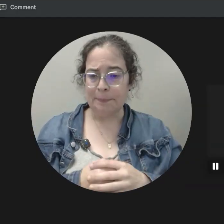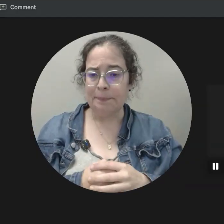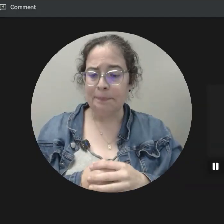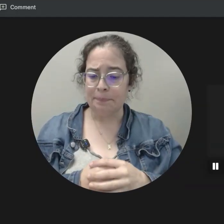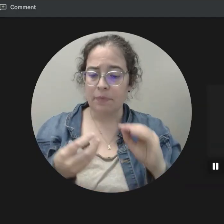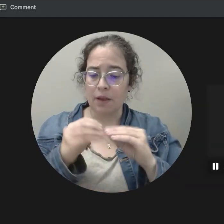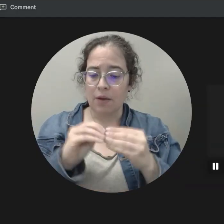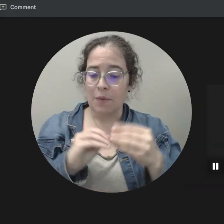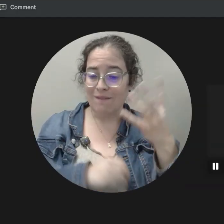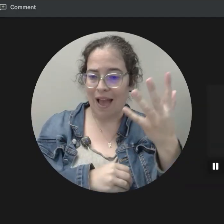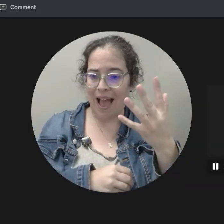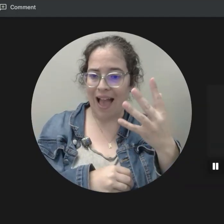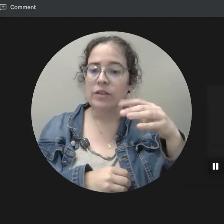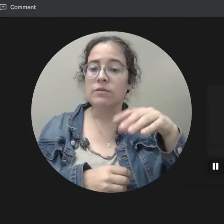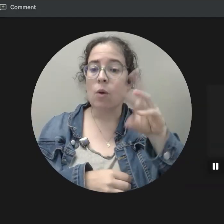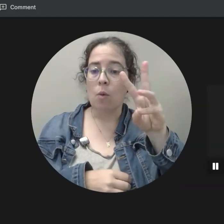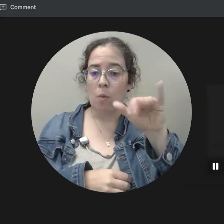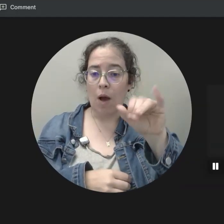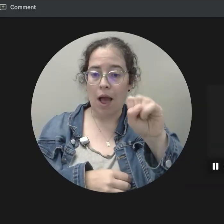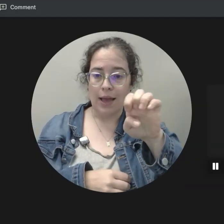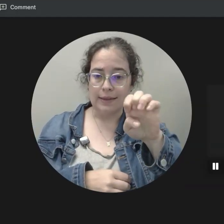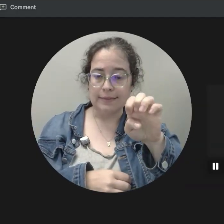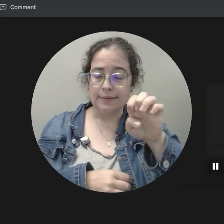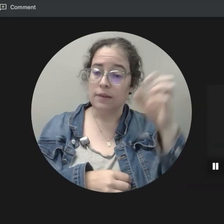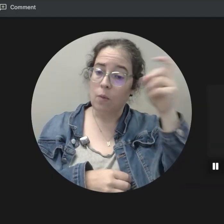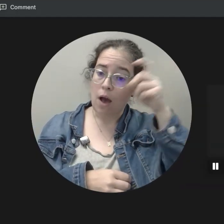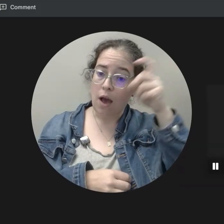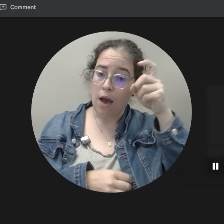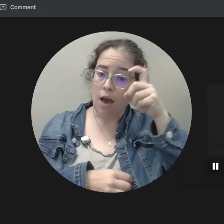Number 5, rise.